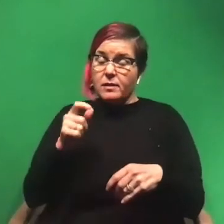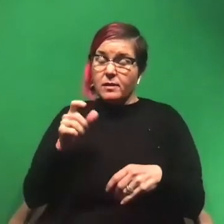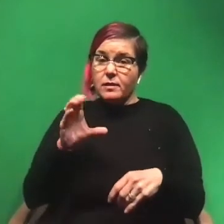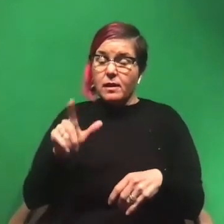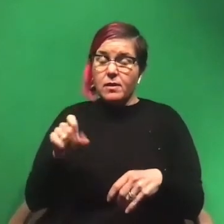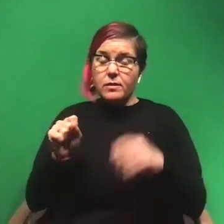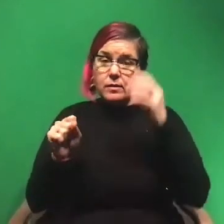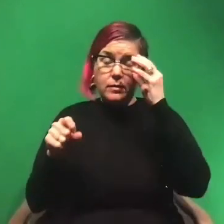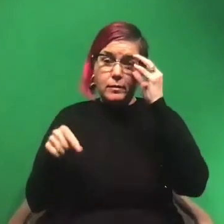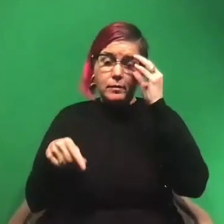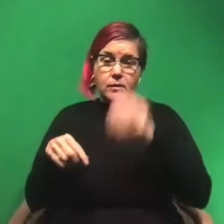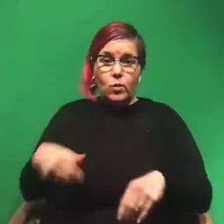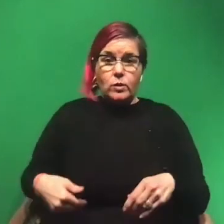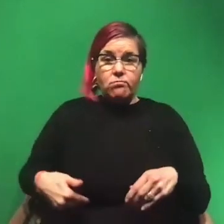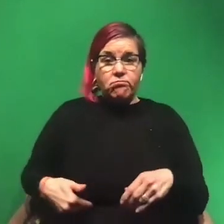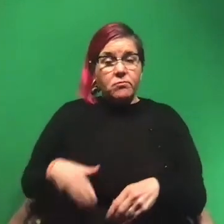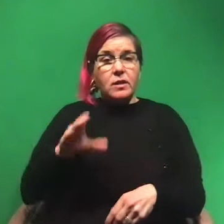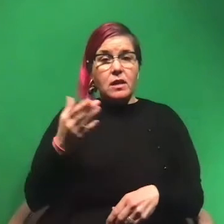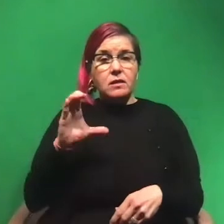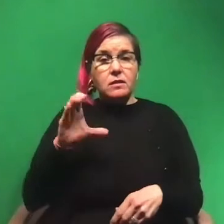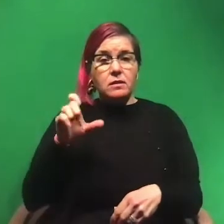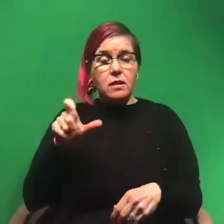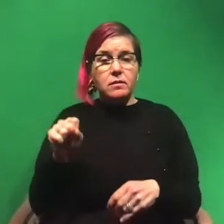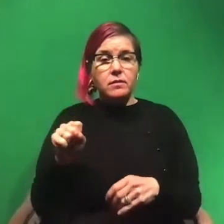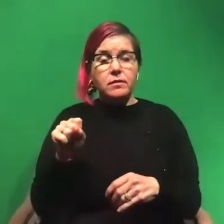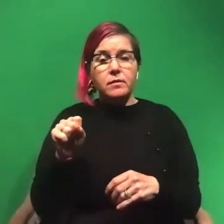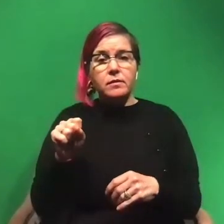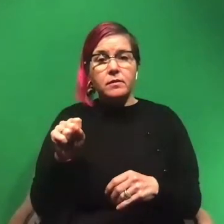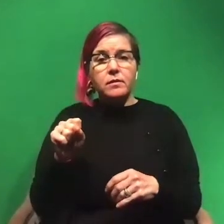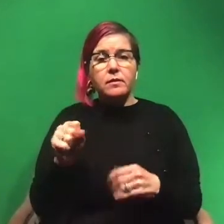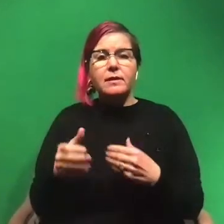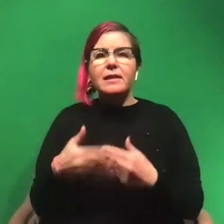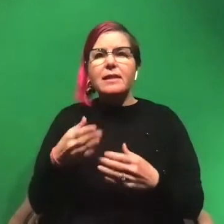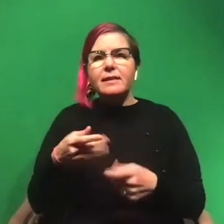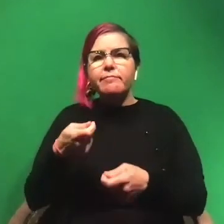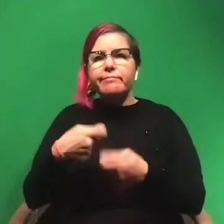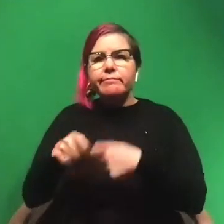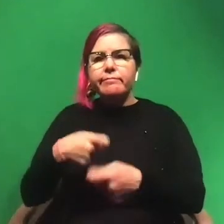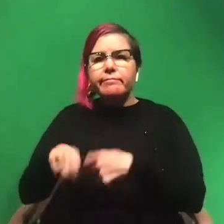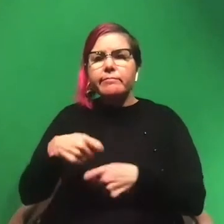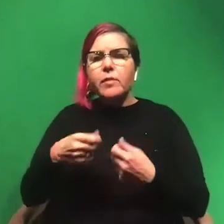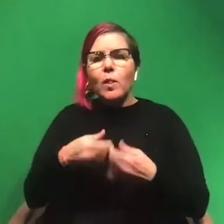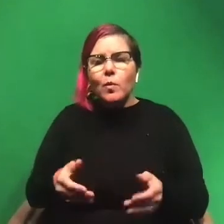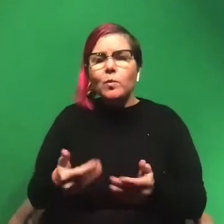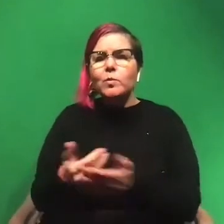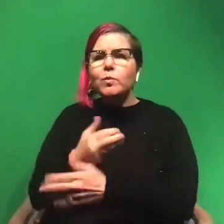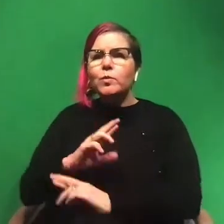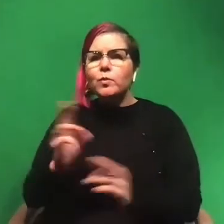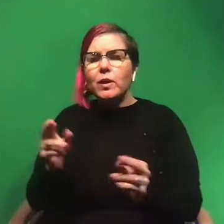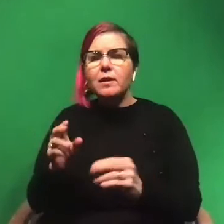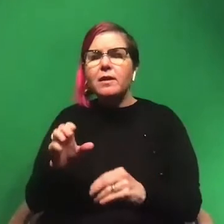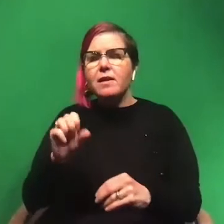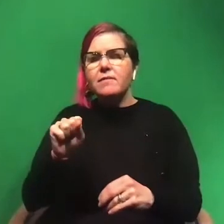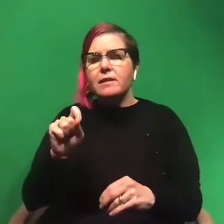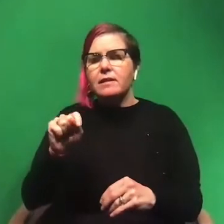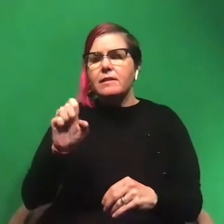those cells in your gut, they're very easy to replenish. You lose them, and there's another one because you have a stem cell niche. You